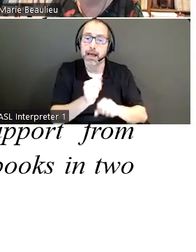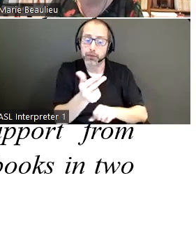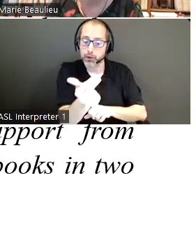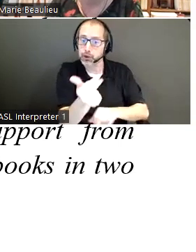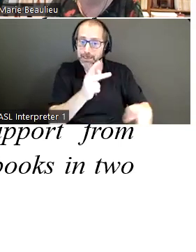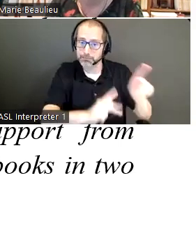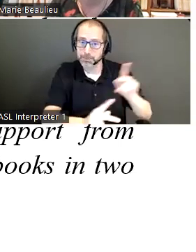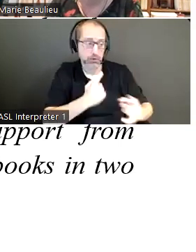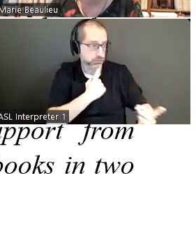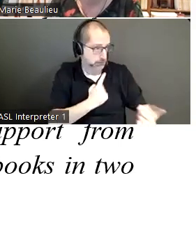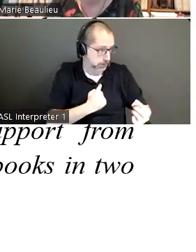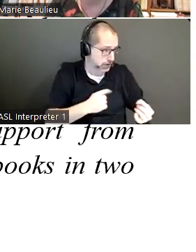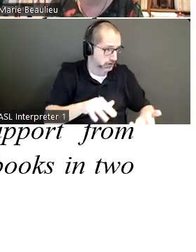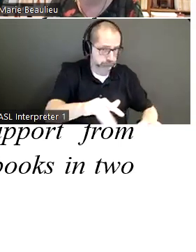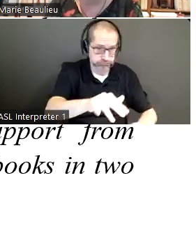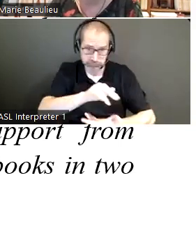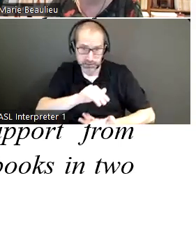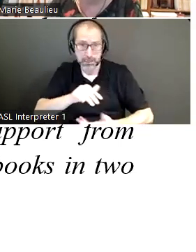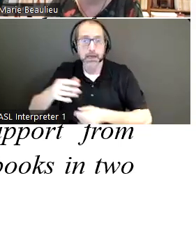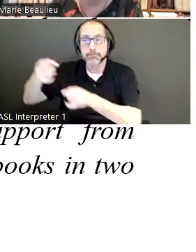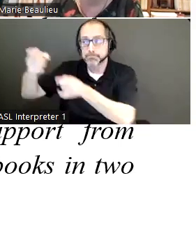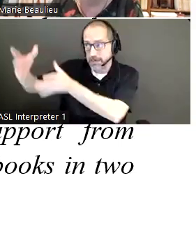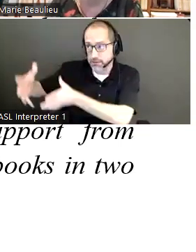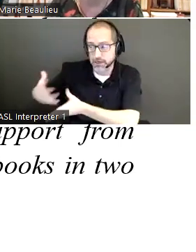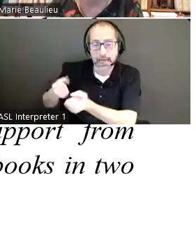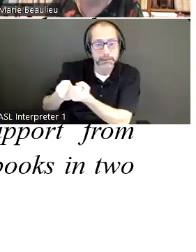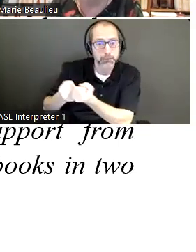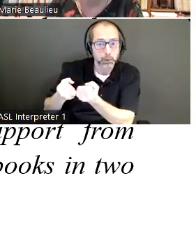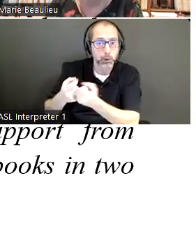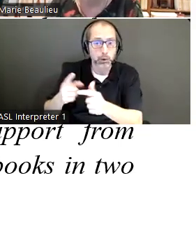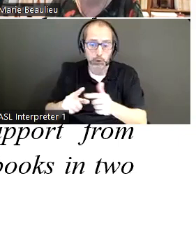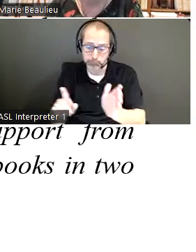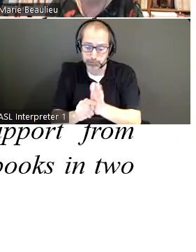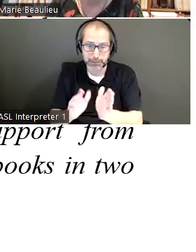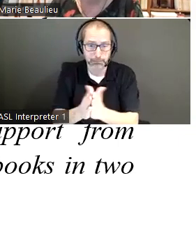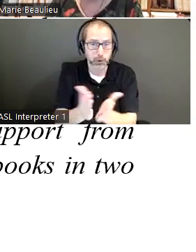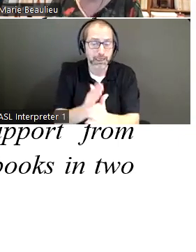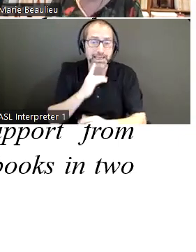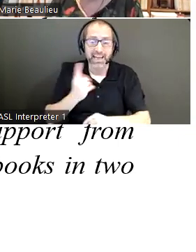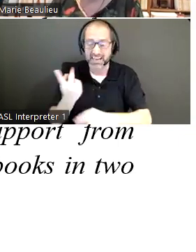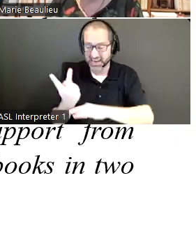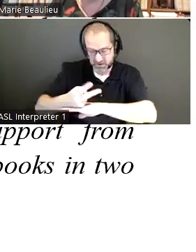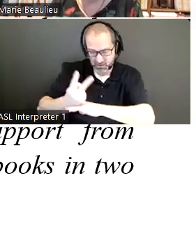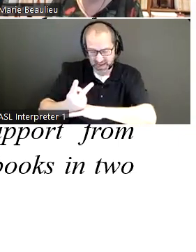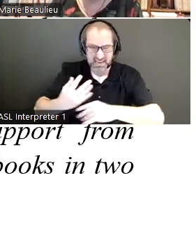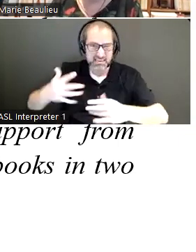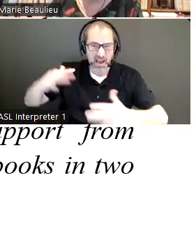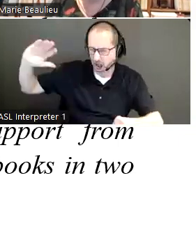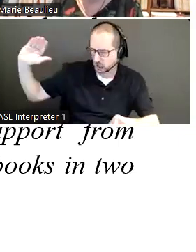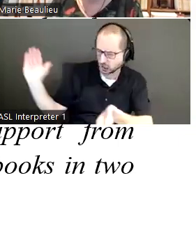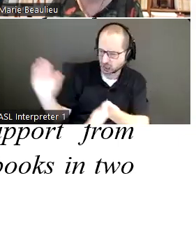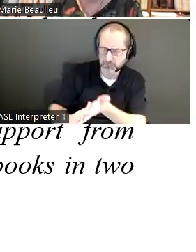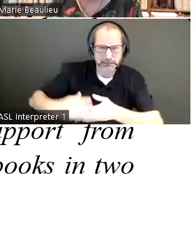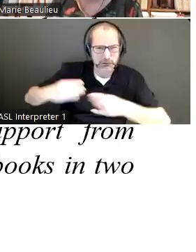of support from the management to produce the book. We sold 110 books in 2 days." So we see here that there's